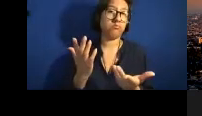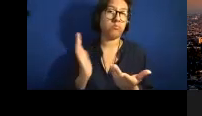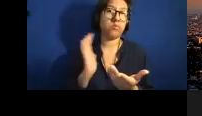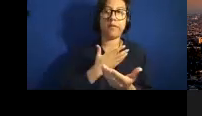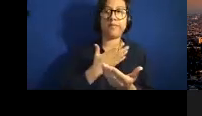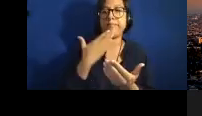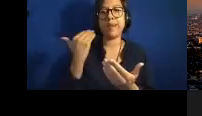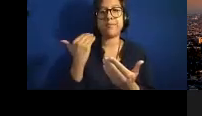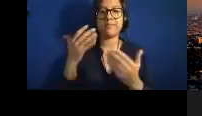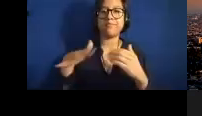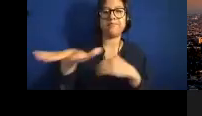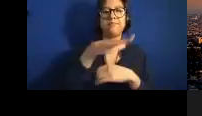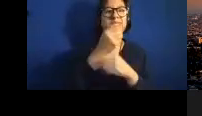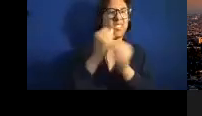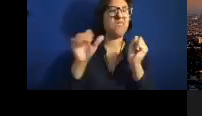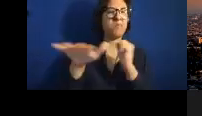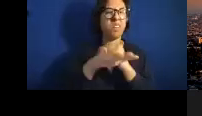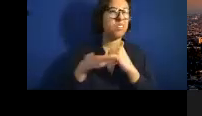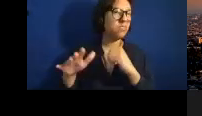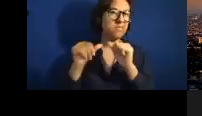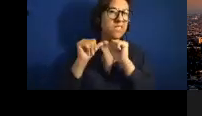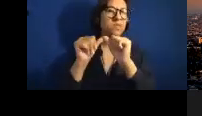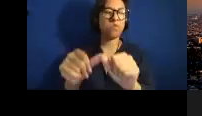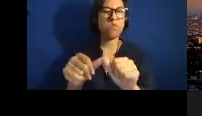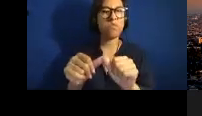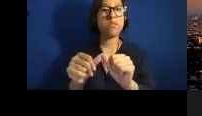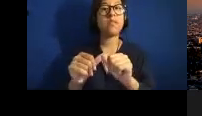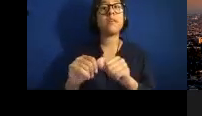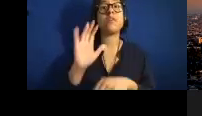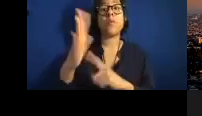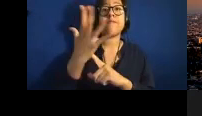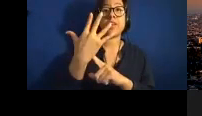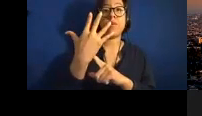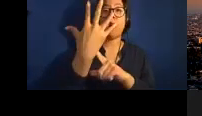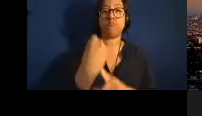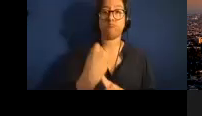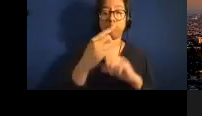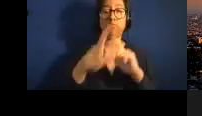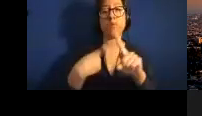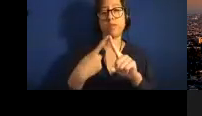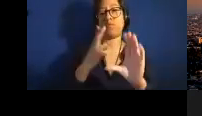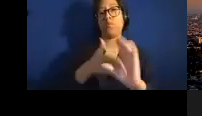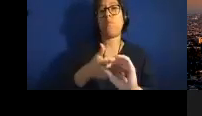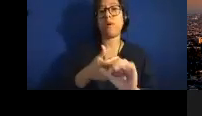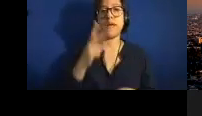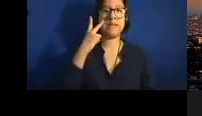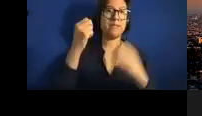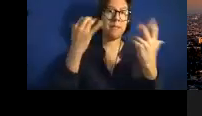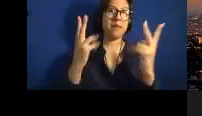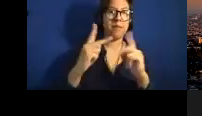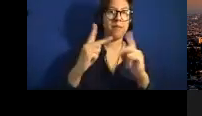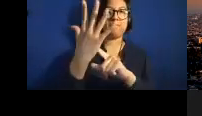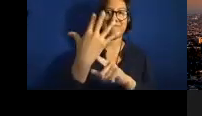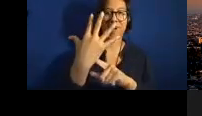well-being and creating a safe space for folks. I have turned off folks' video for when they join. I see plenty of folks have turned on your